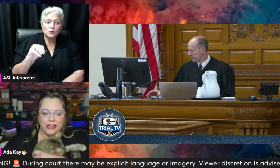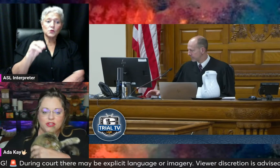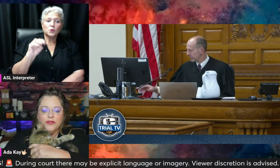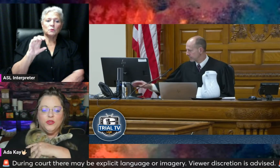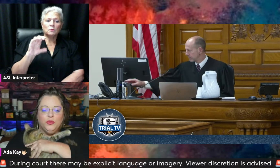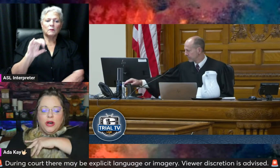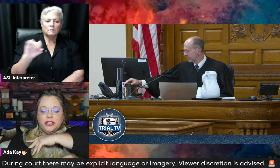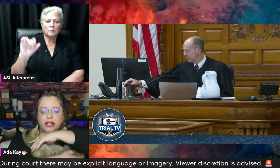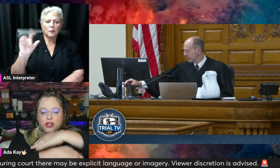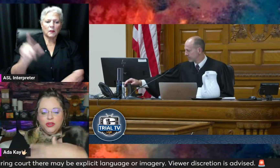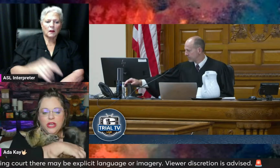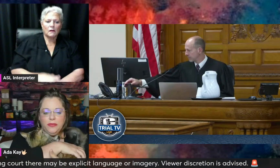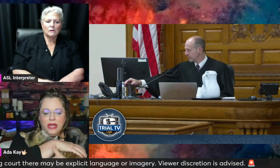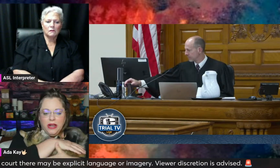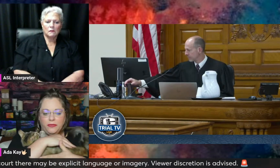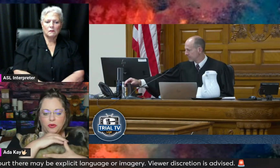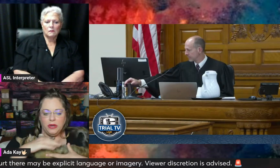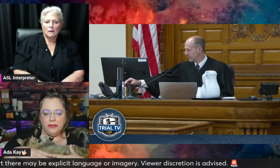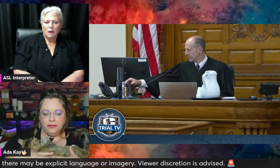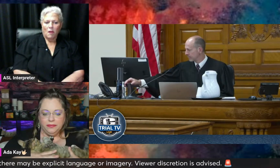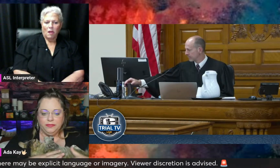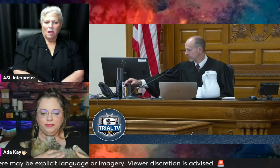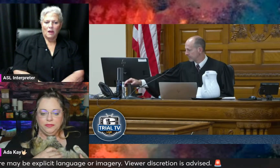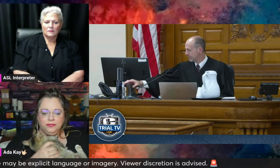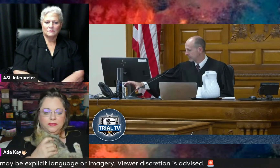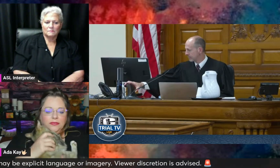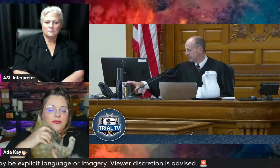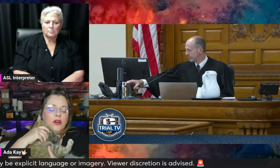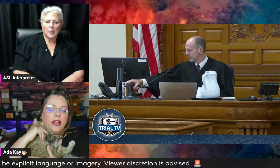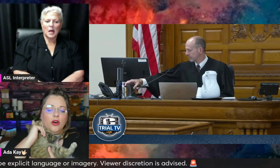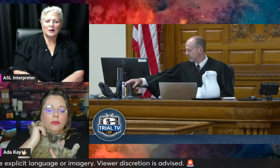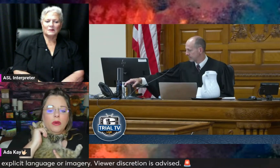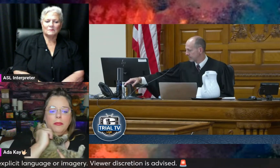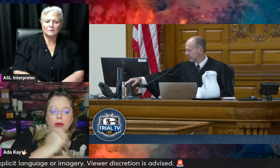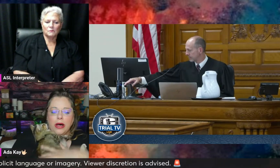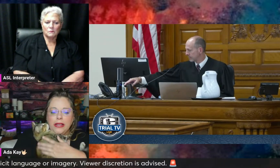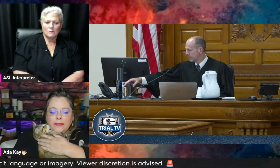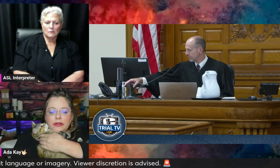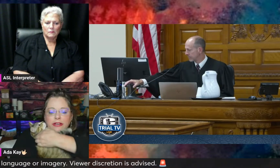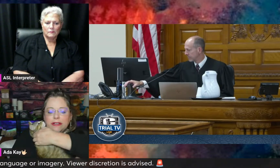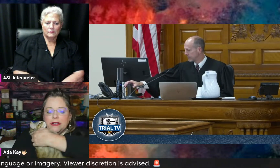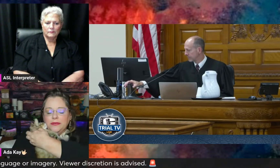My hands are full, Maud. Can you type that up for me? I got my